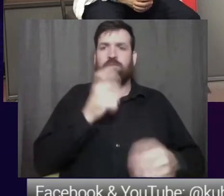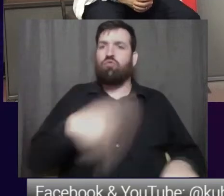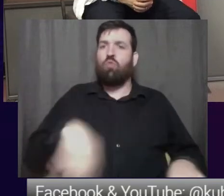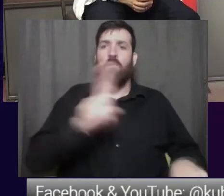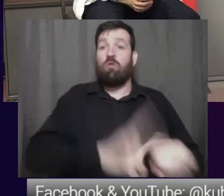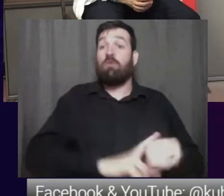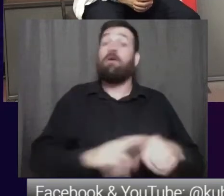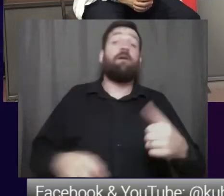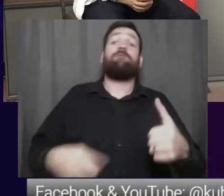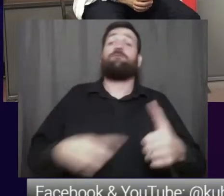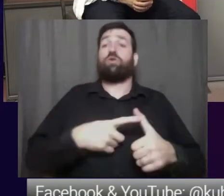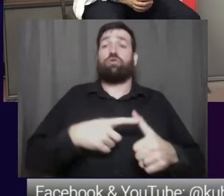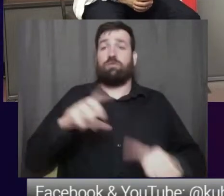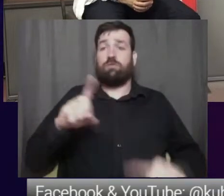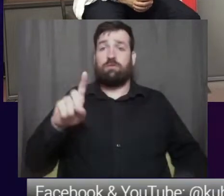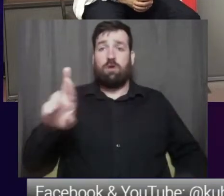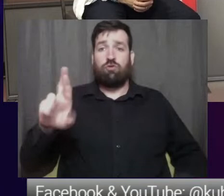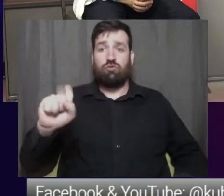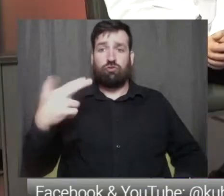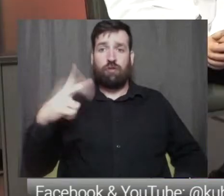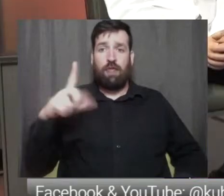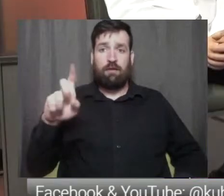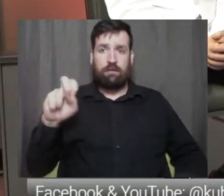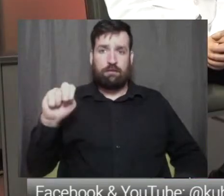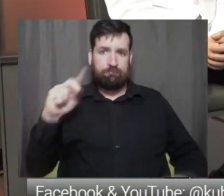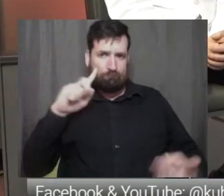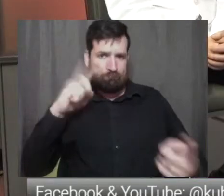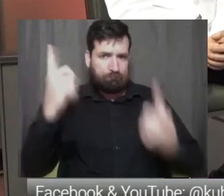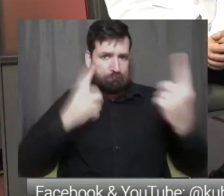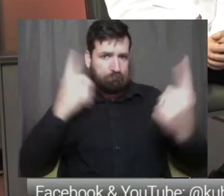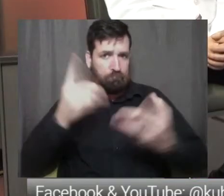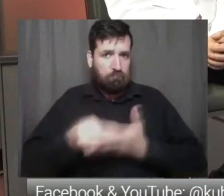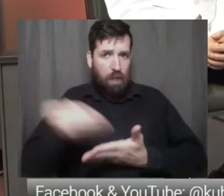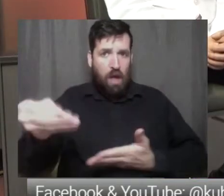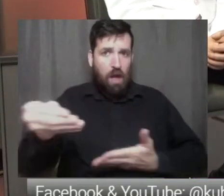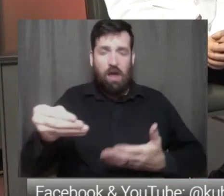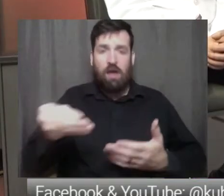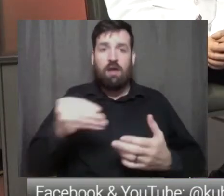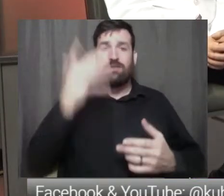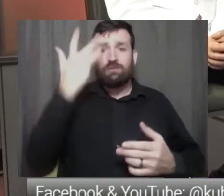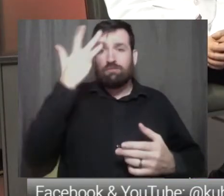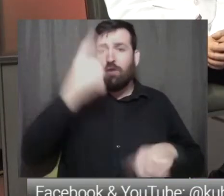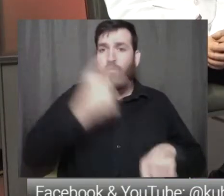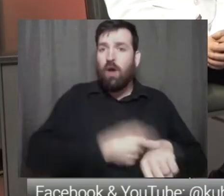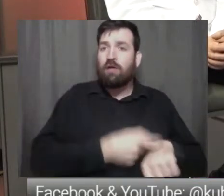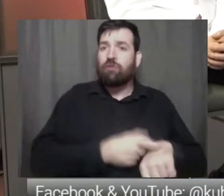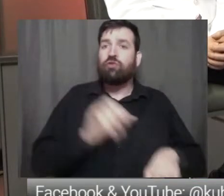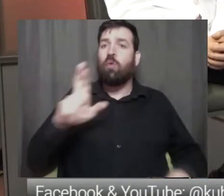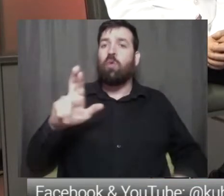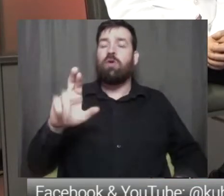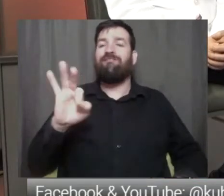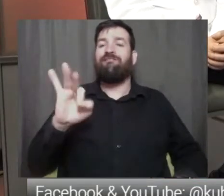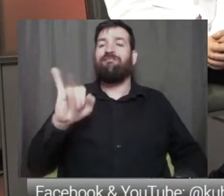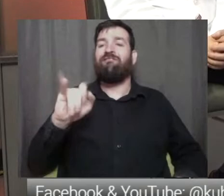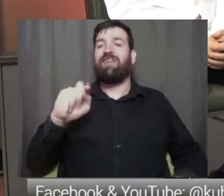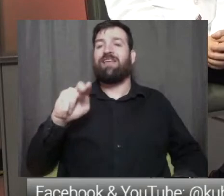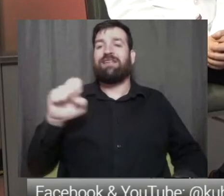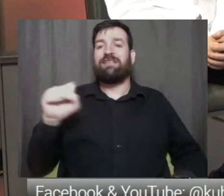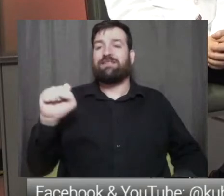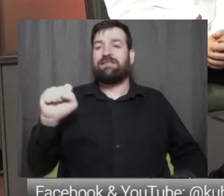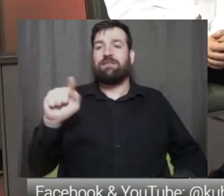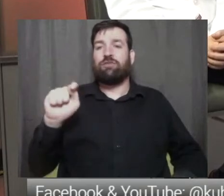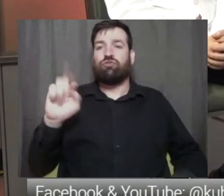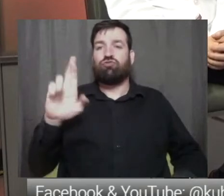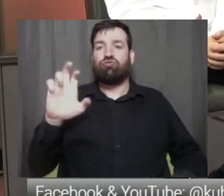this, Dr. Sheldon. If you're considering getting a smartwatch or a fitness tracker, what kind of features should you be monitoring every day? Just the